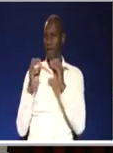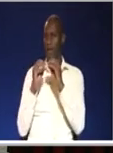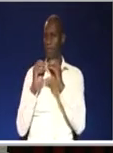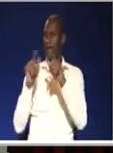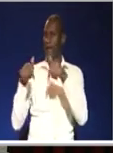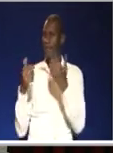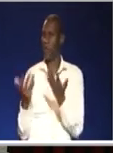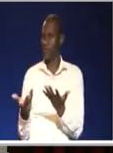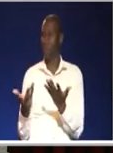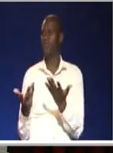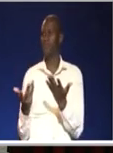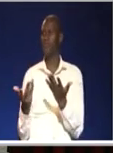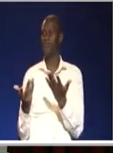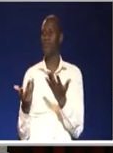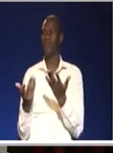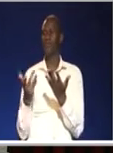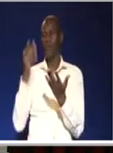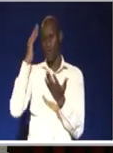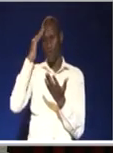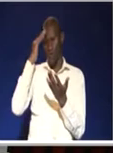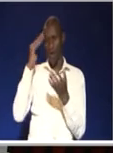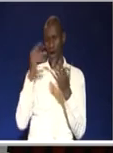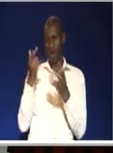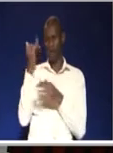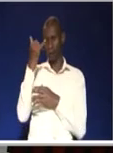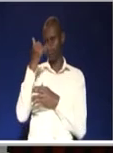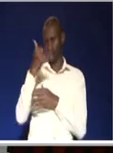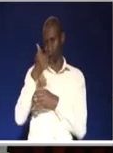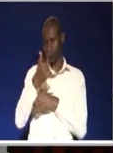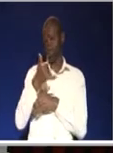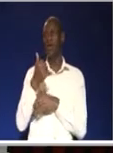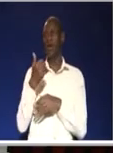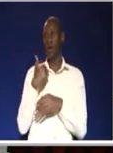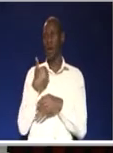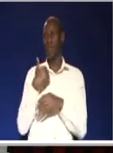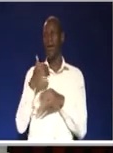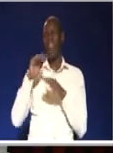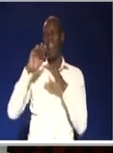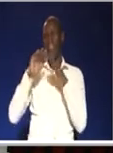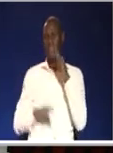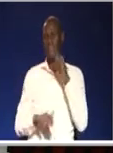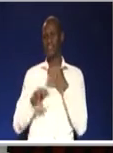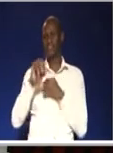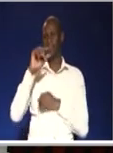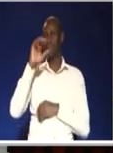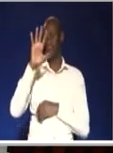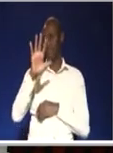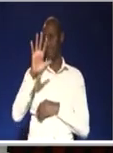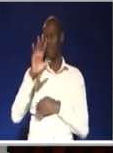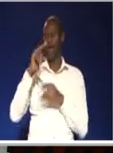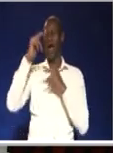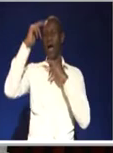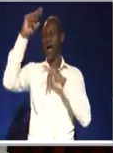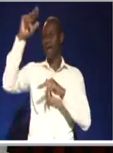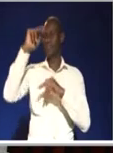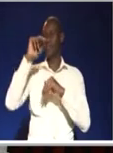of drawing graphs in mathematics, we have the least value being 5 and the highest